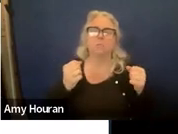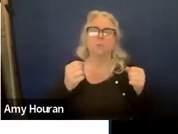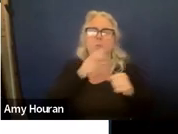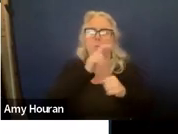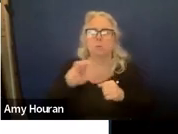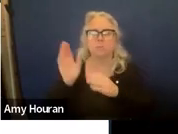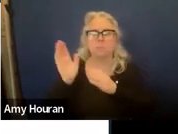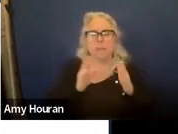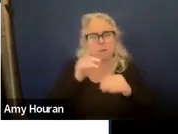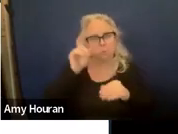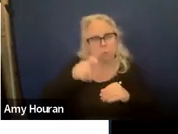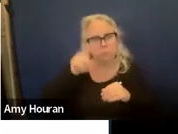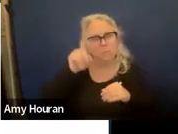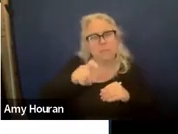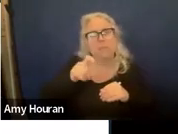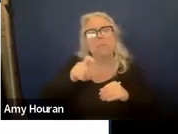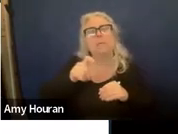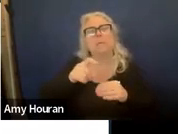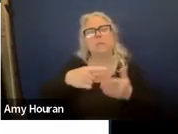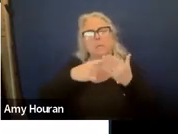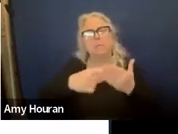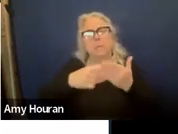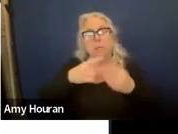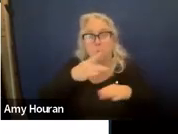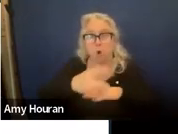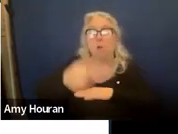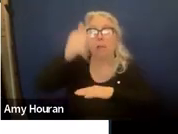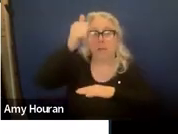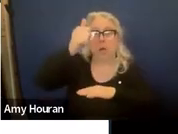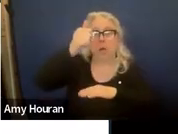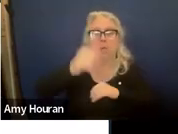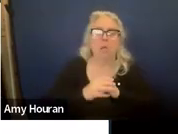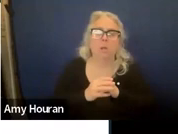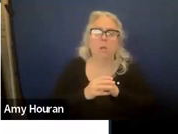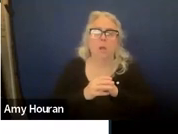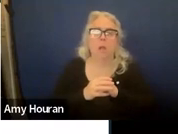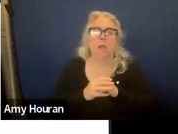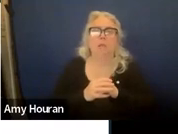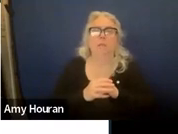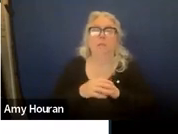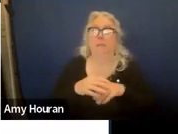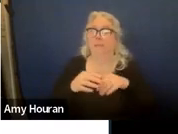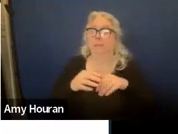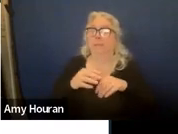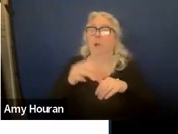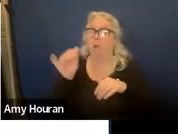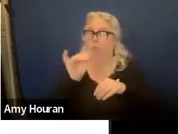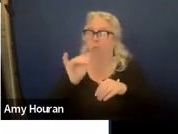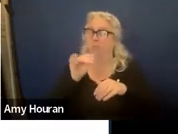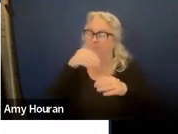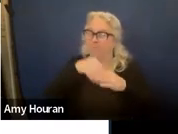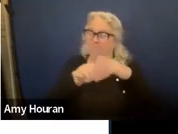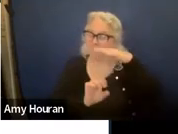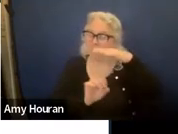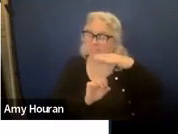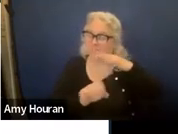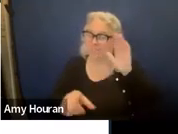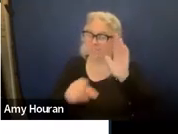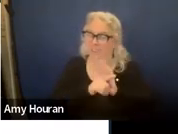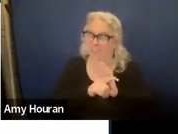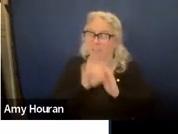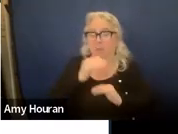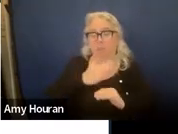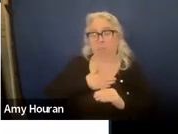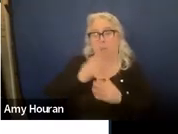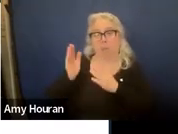transition plans should be discussed earlier than that, you know, even in the elementary grades, which that was my level that I